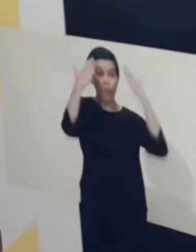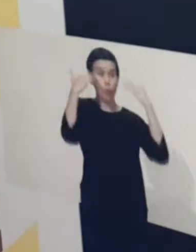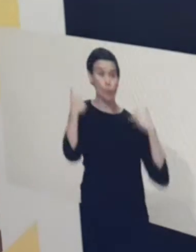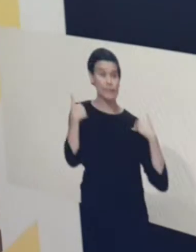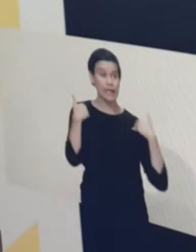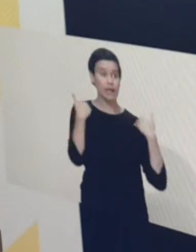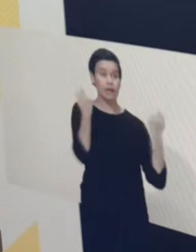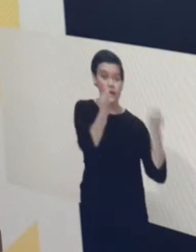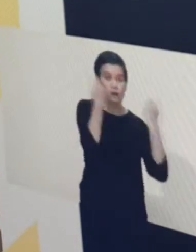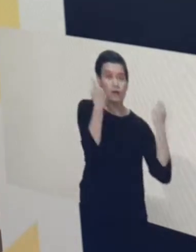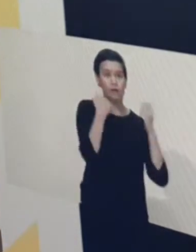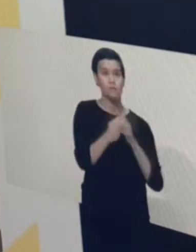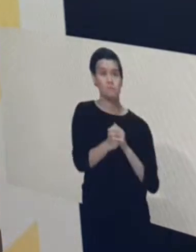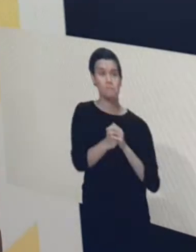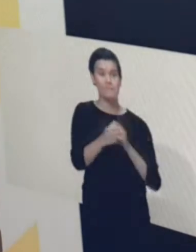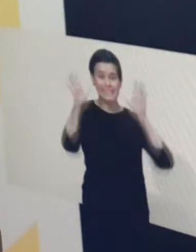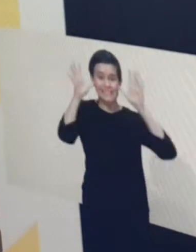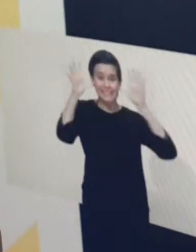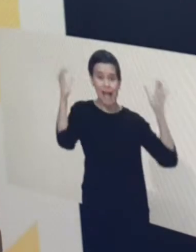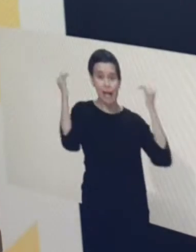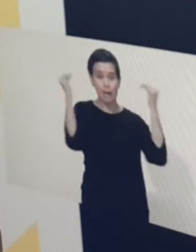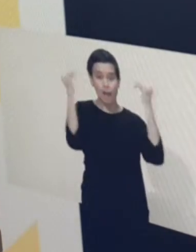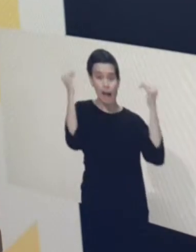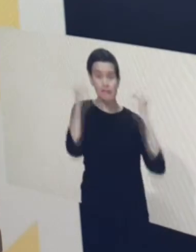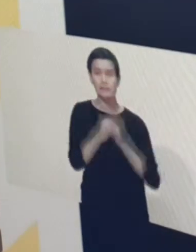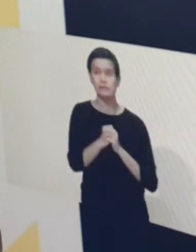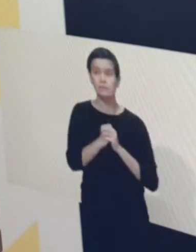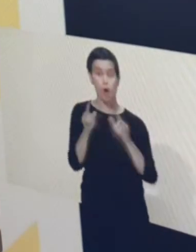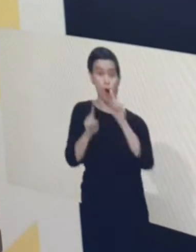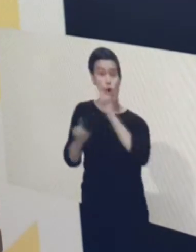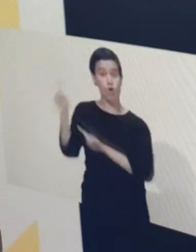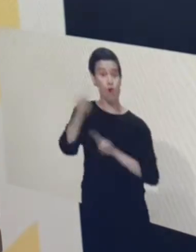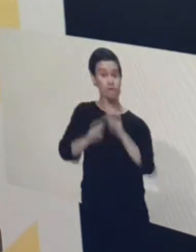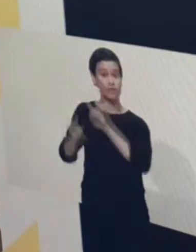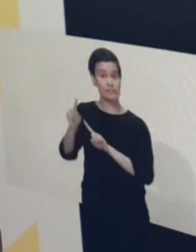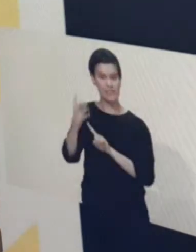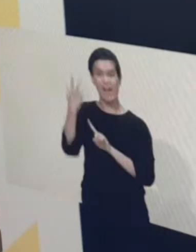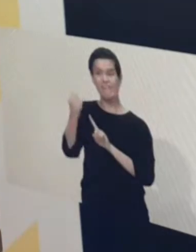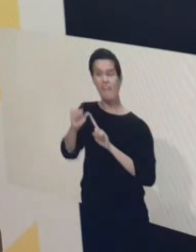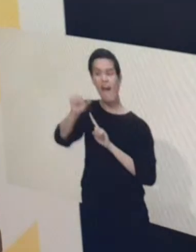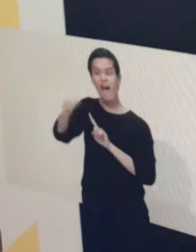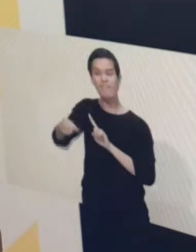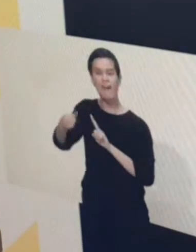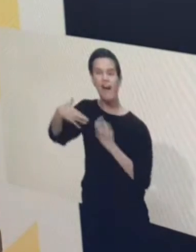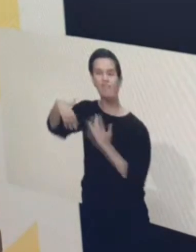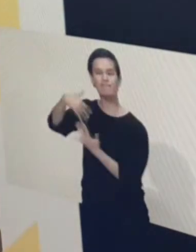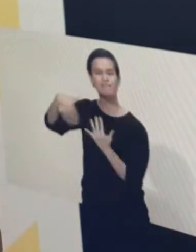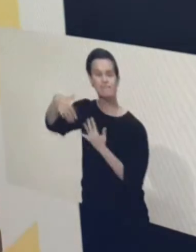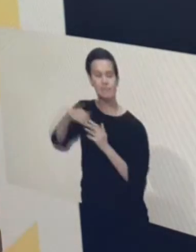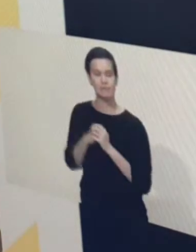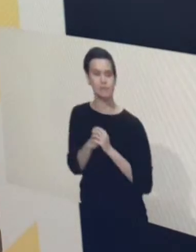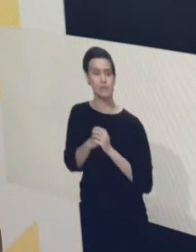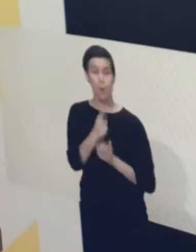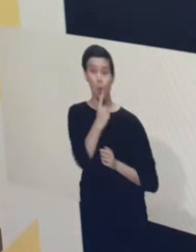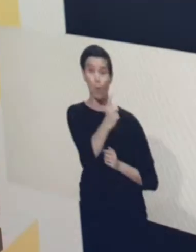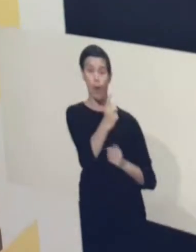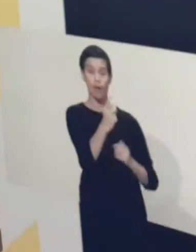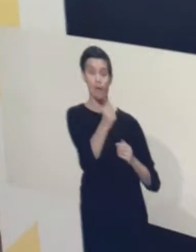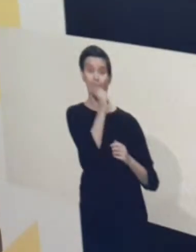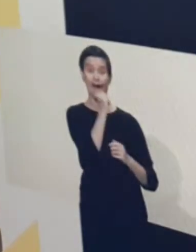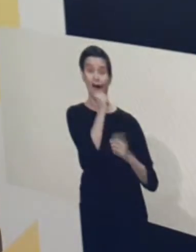a conference in Queenstown that included drinks and socialising, a bar in Matamata. There is a